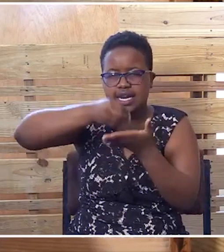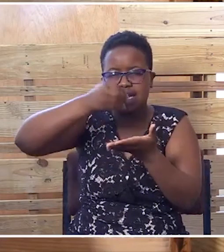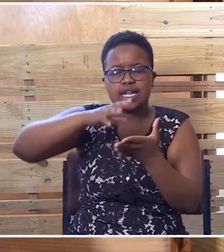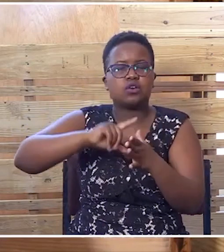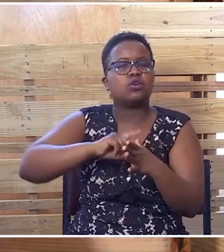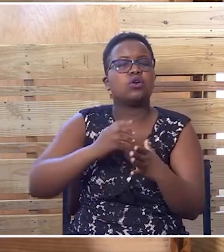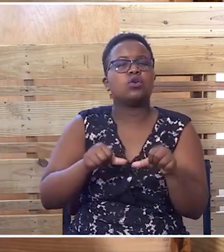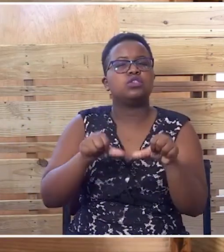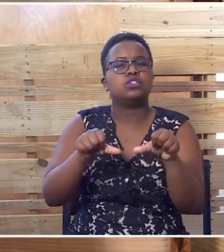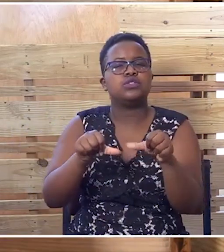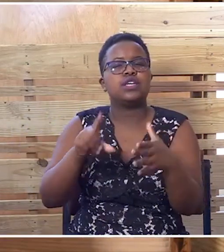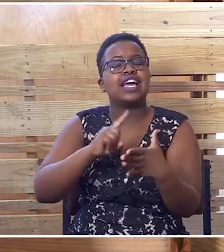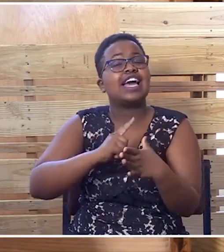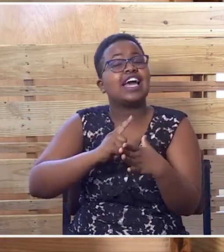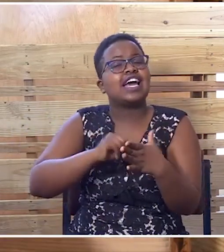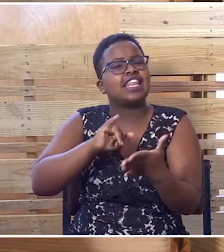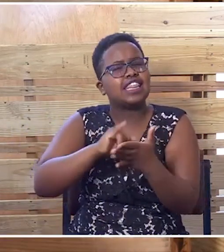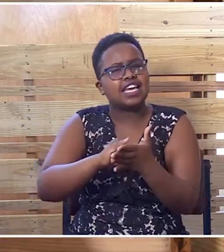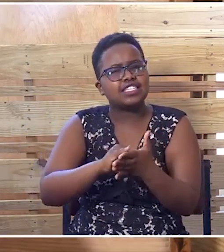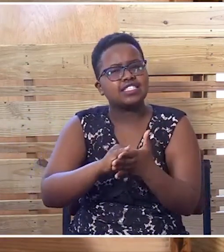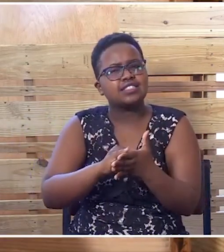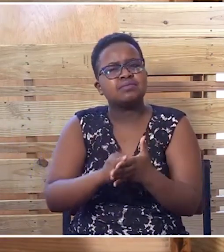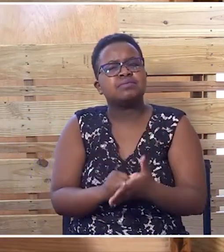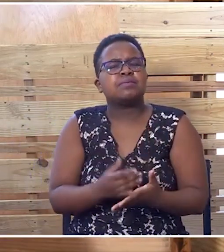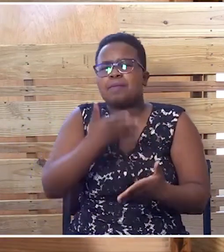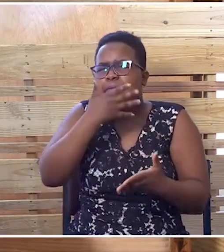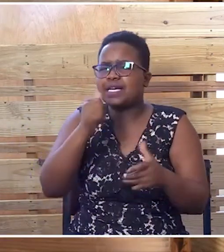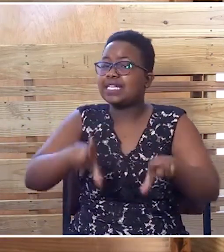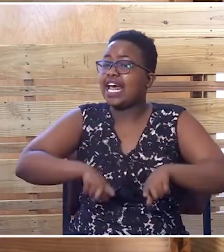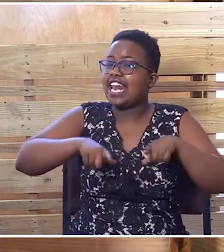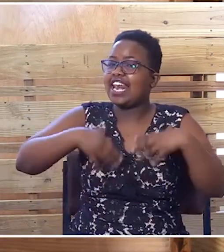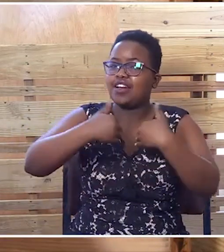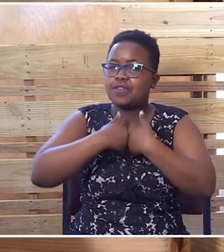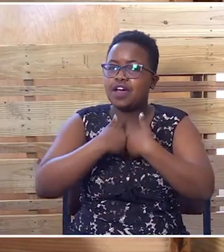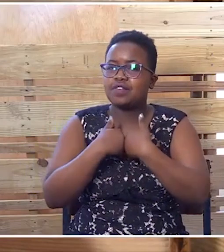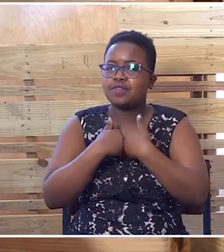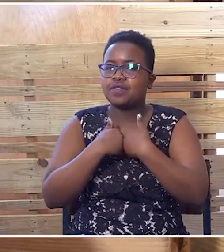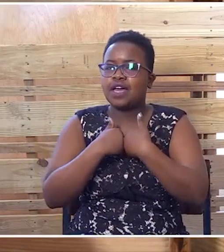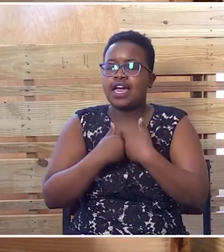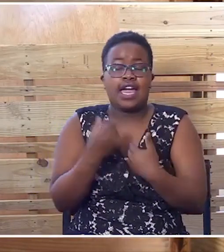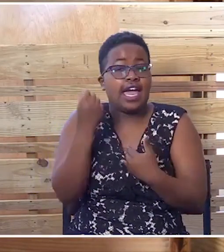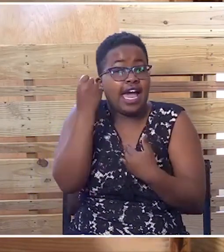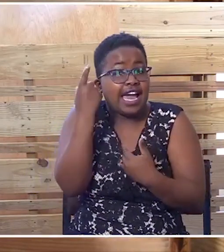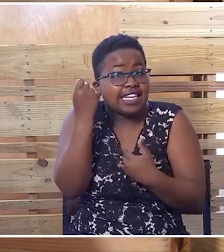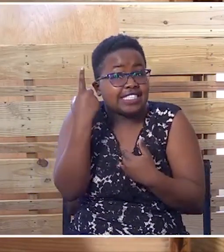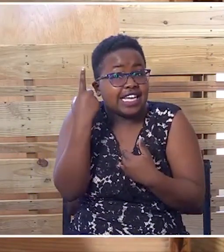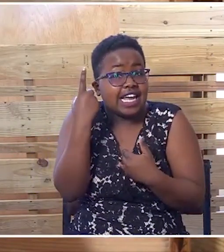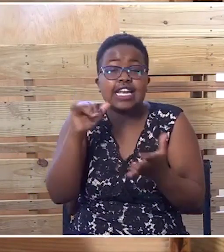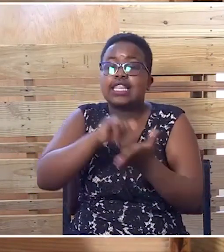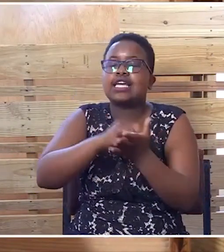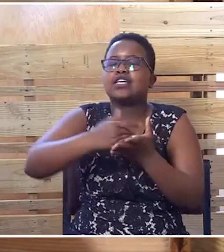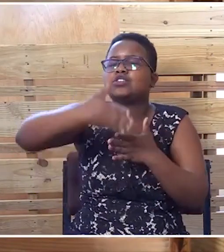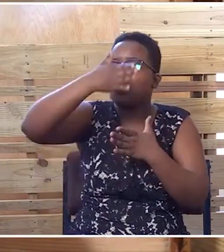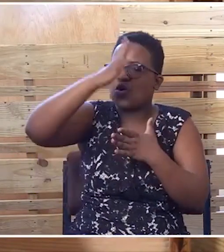pick that helps us to live a better life and to help us understand what God desires for